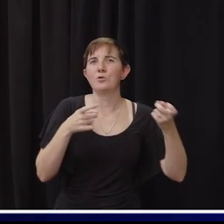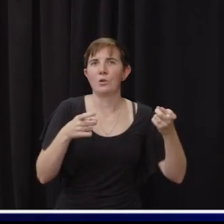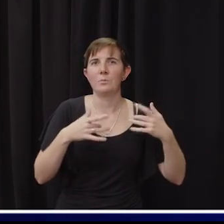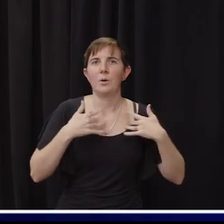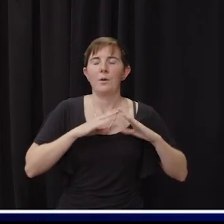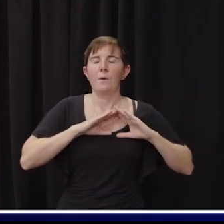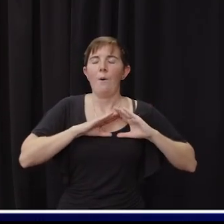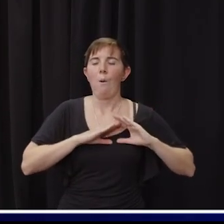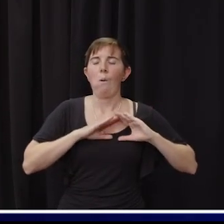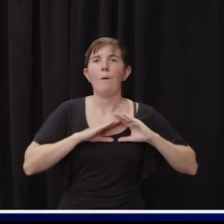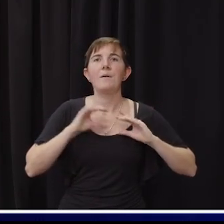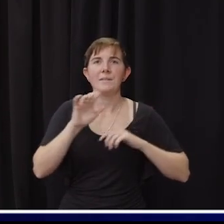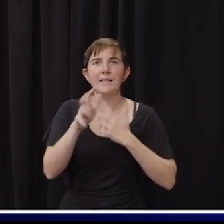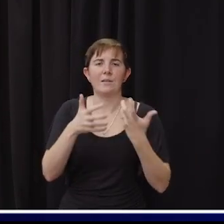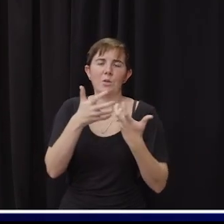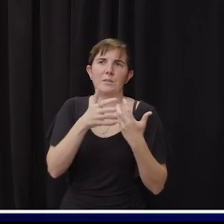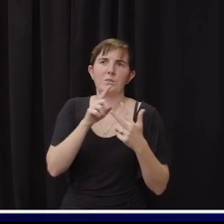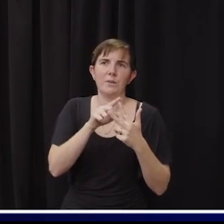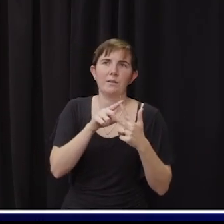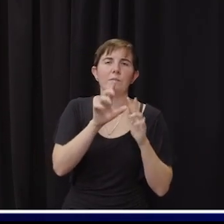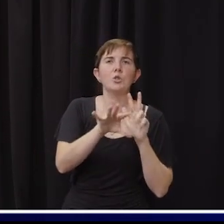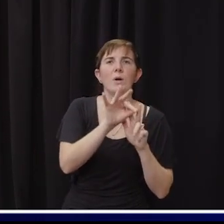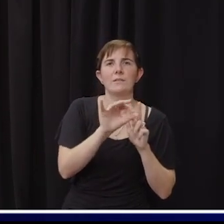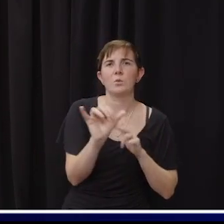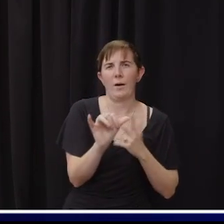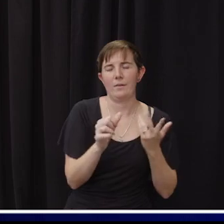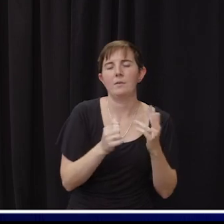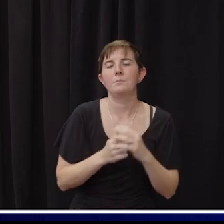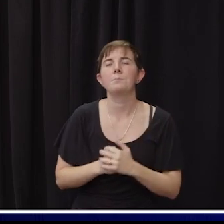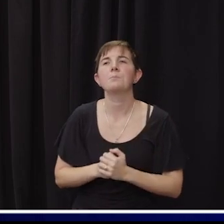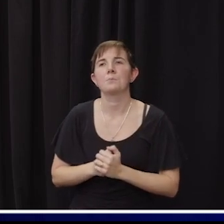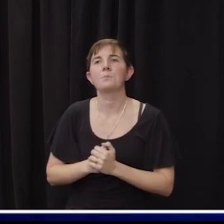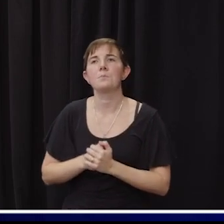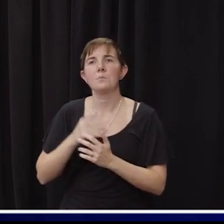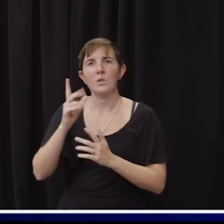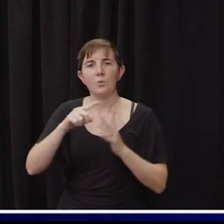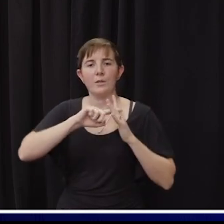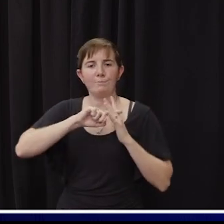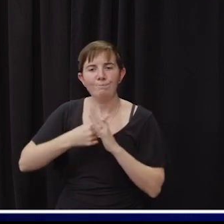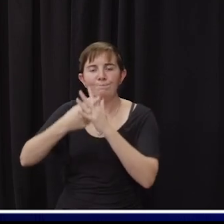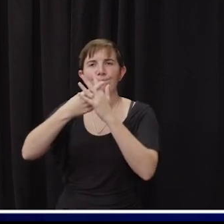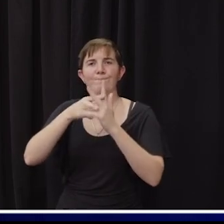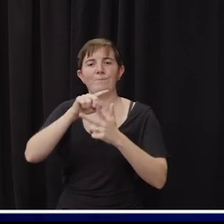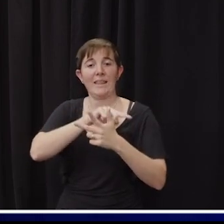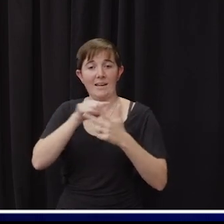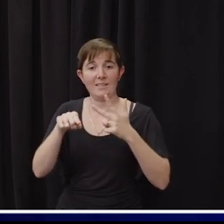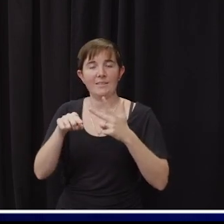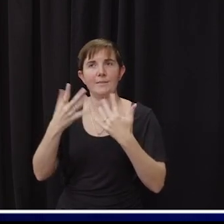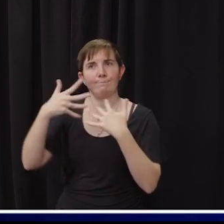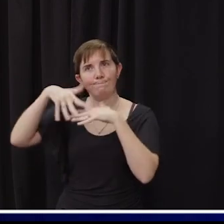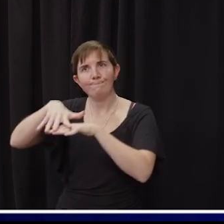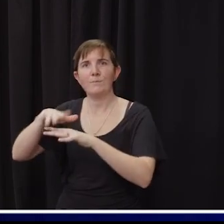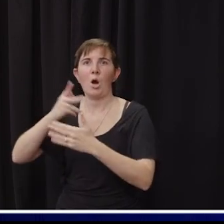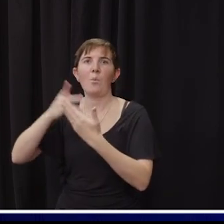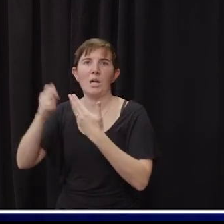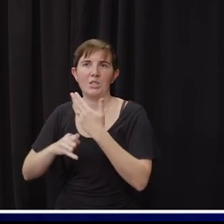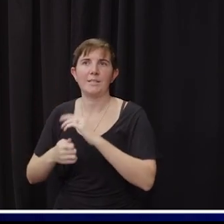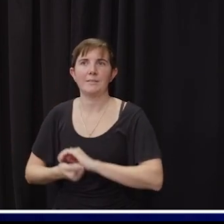of aligns with choice as well. So we're going to implement those core principles in our